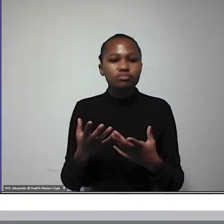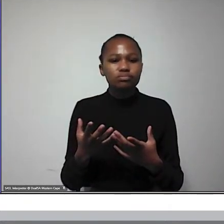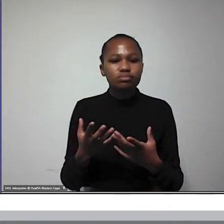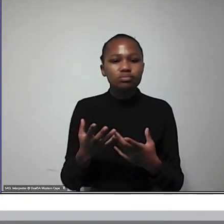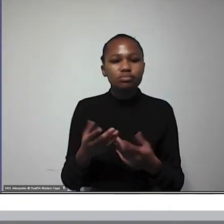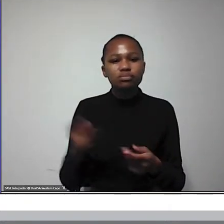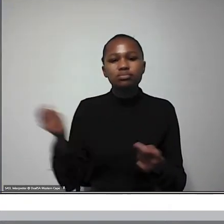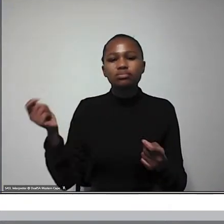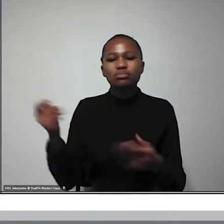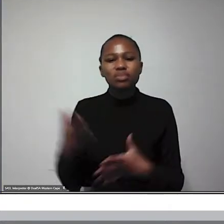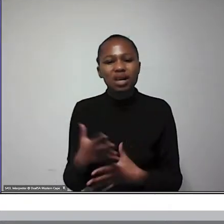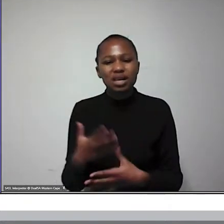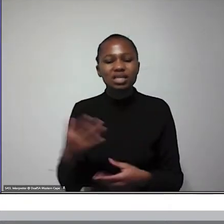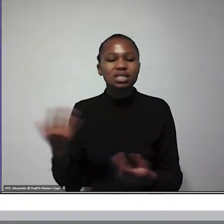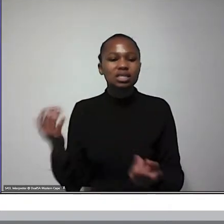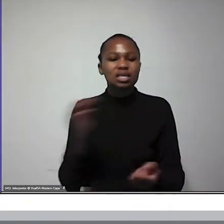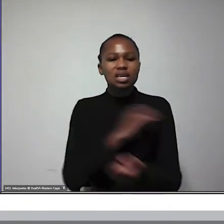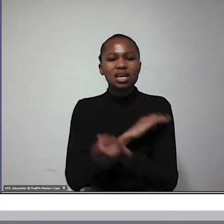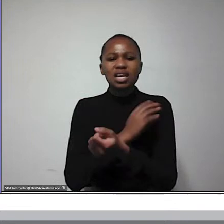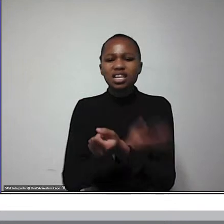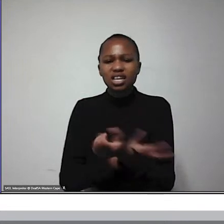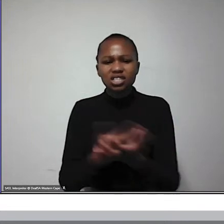price of energy,